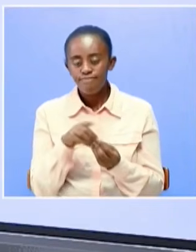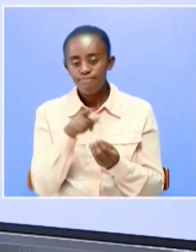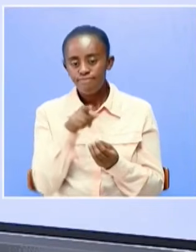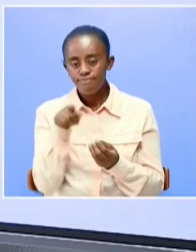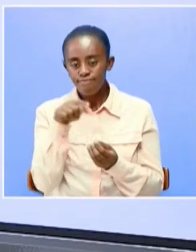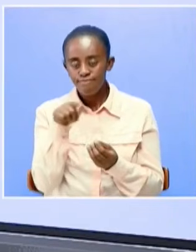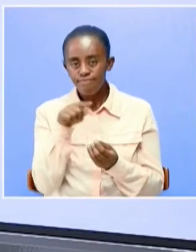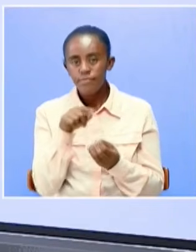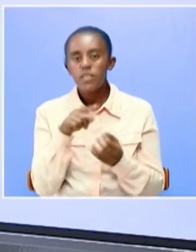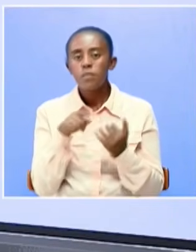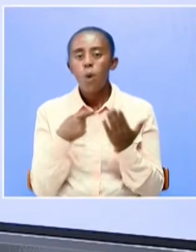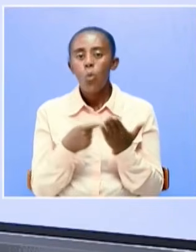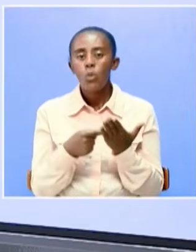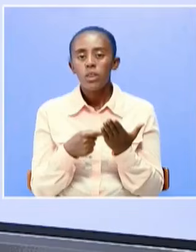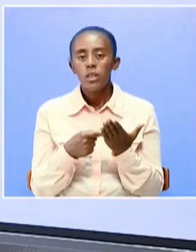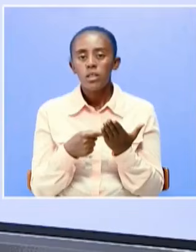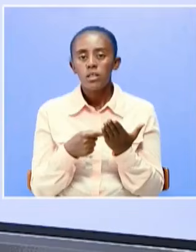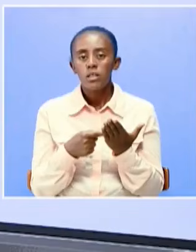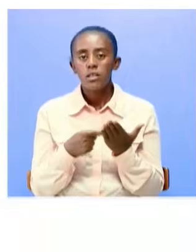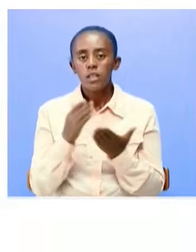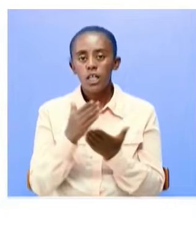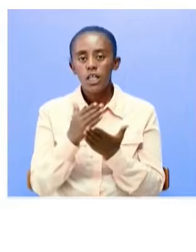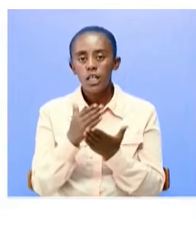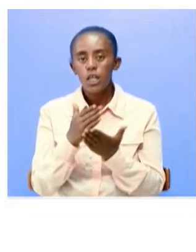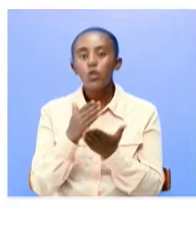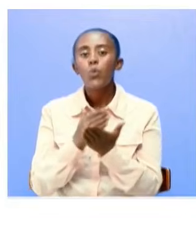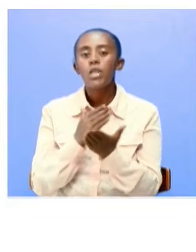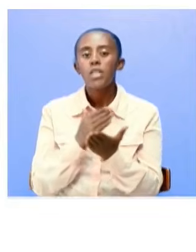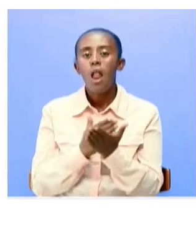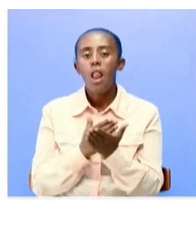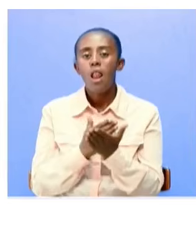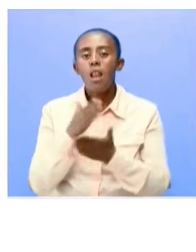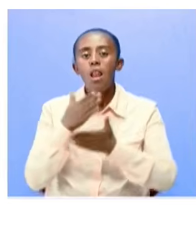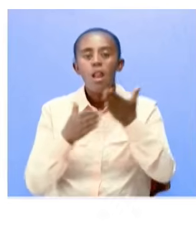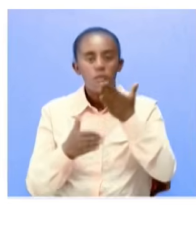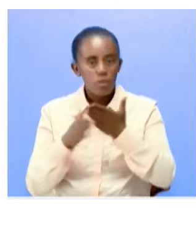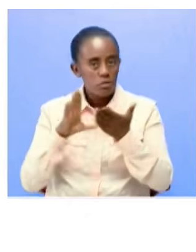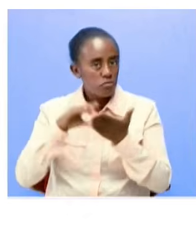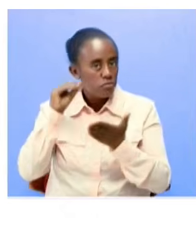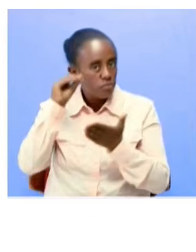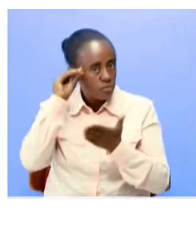about his educational level or education level.